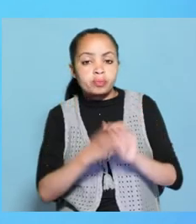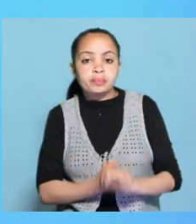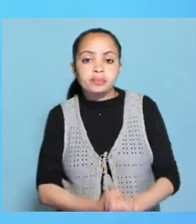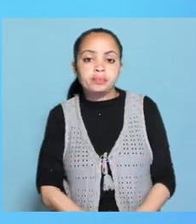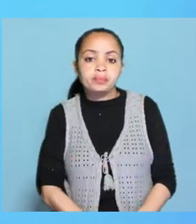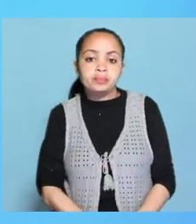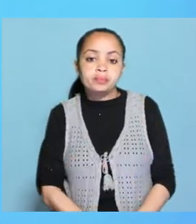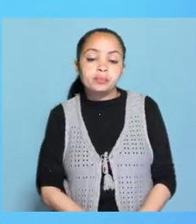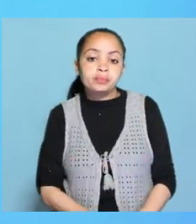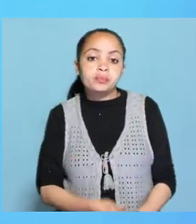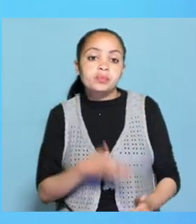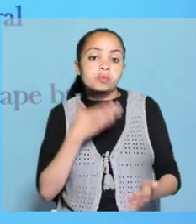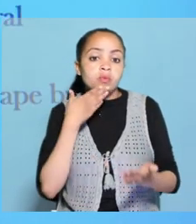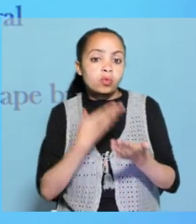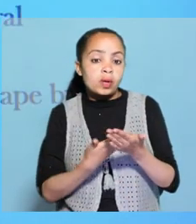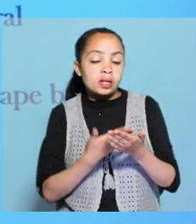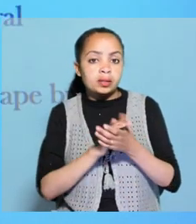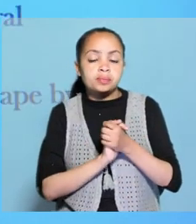Well,